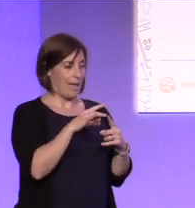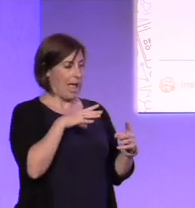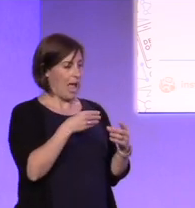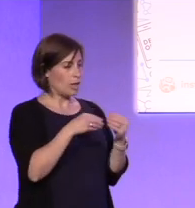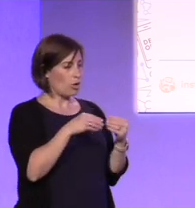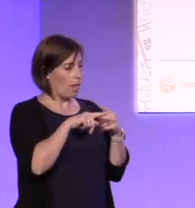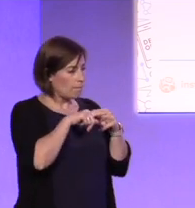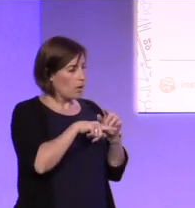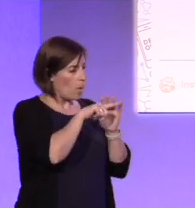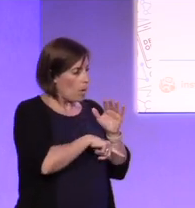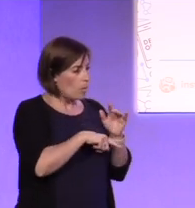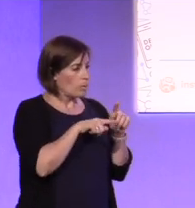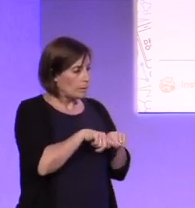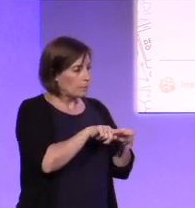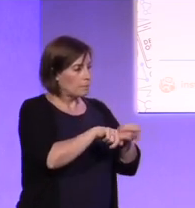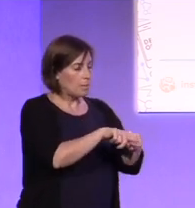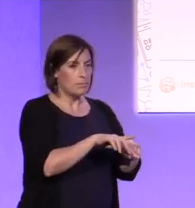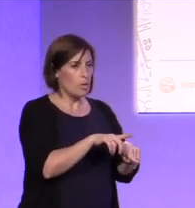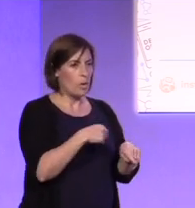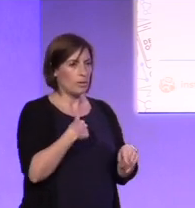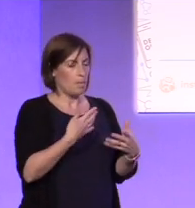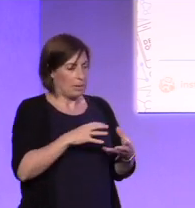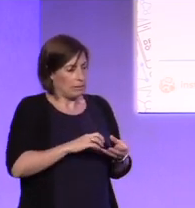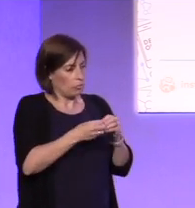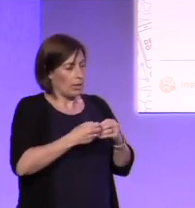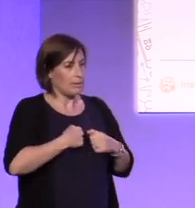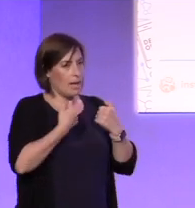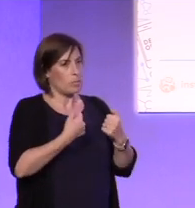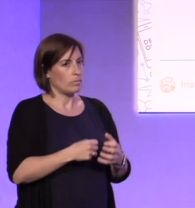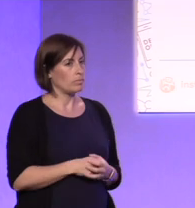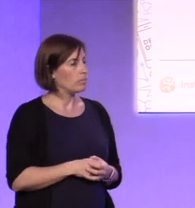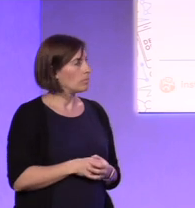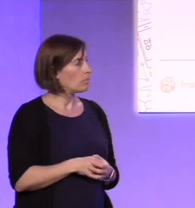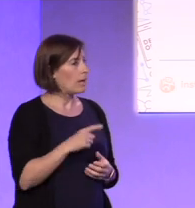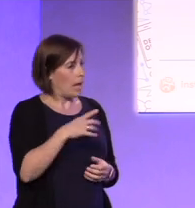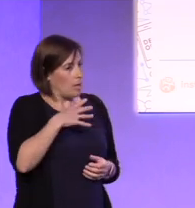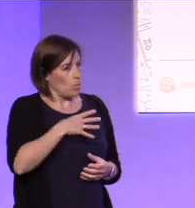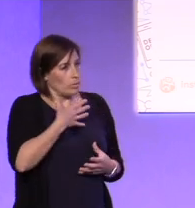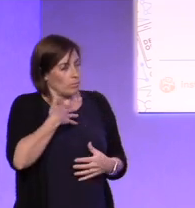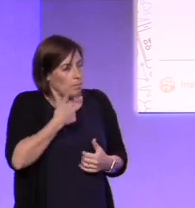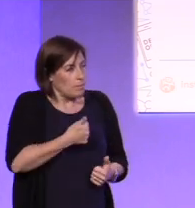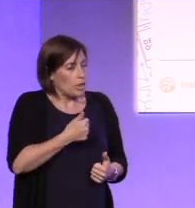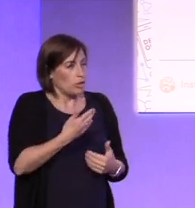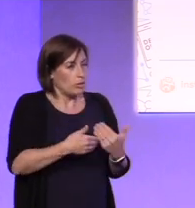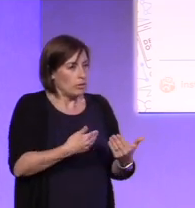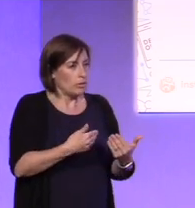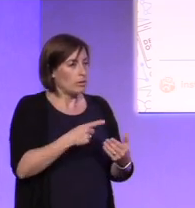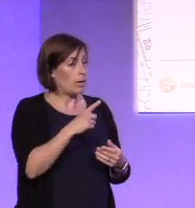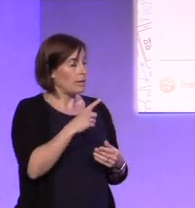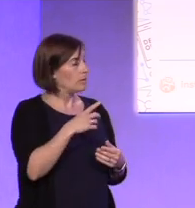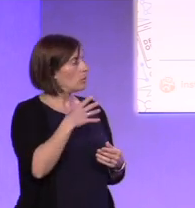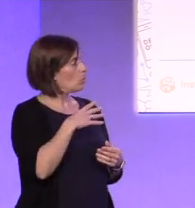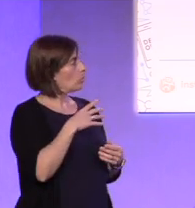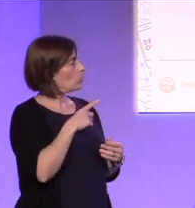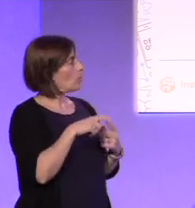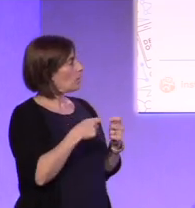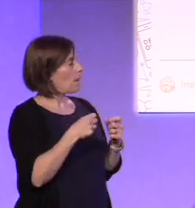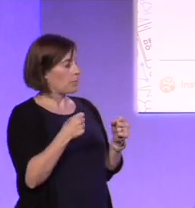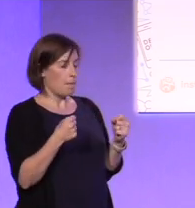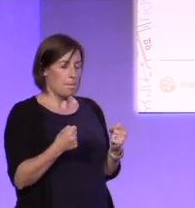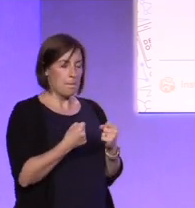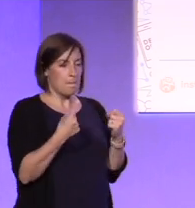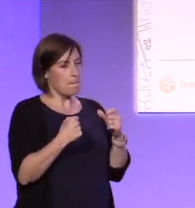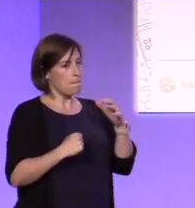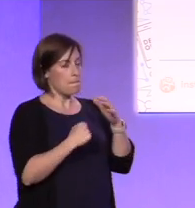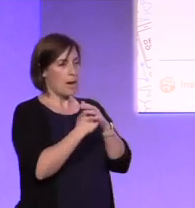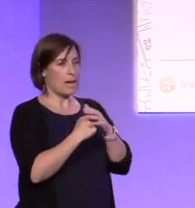drive that forward and improve it. And we said we wanted to be maximum DevOps. And we became a DevOps team. It